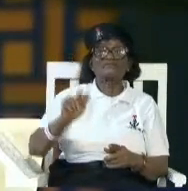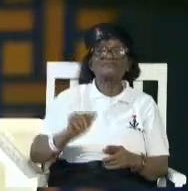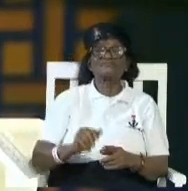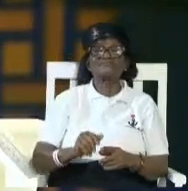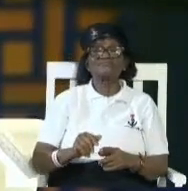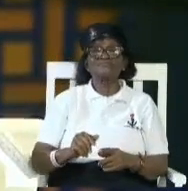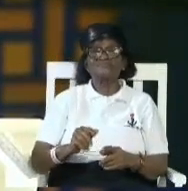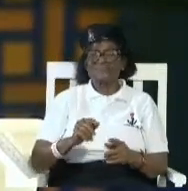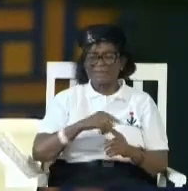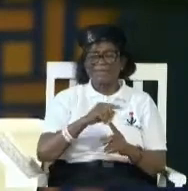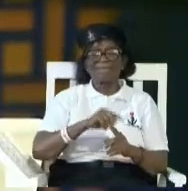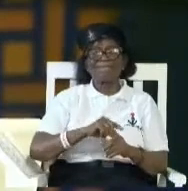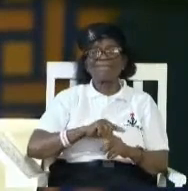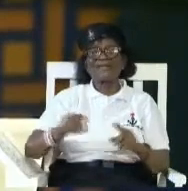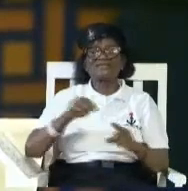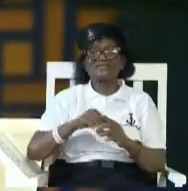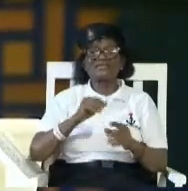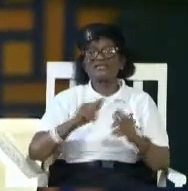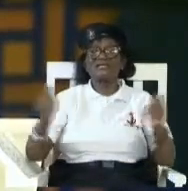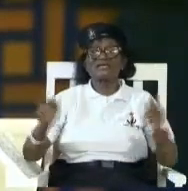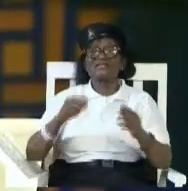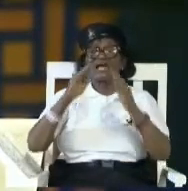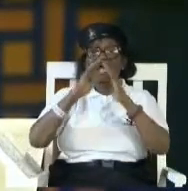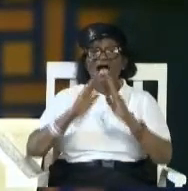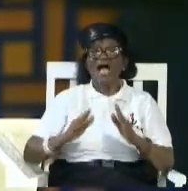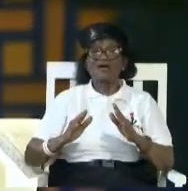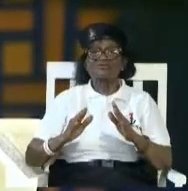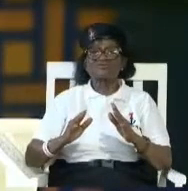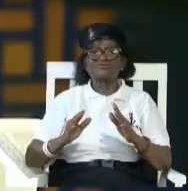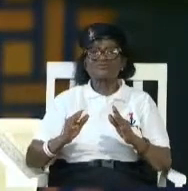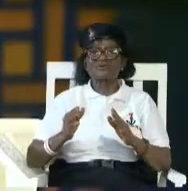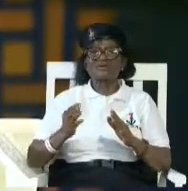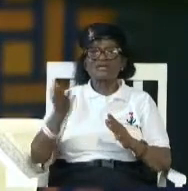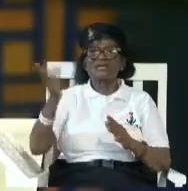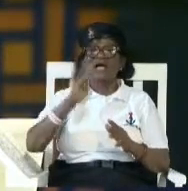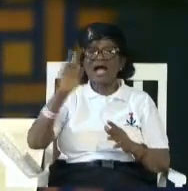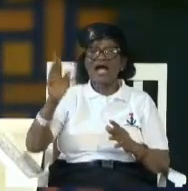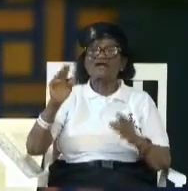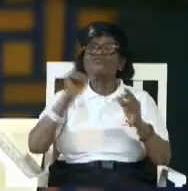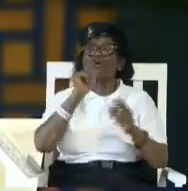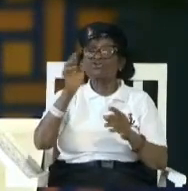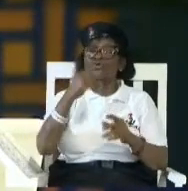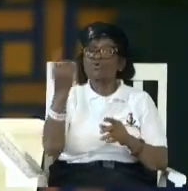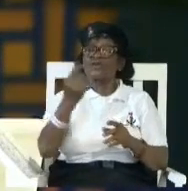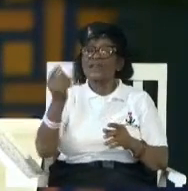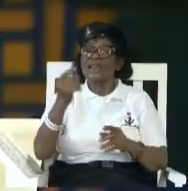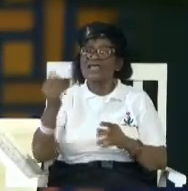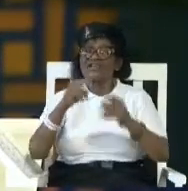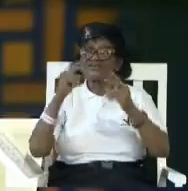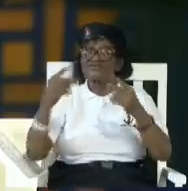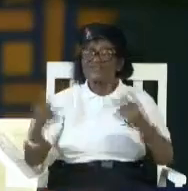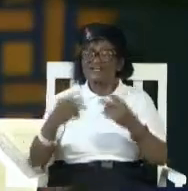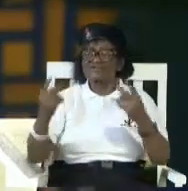21. But in a great house, there are not only vessels of gold and of silver,